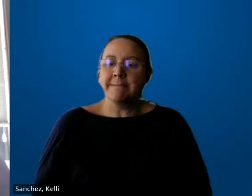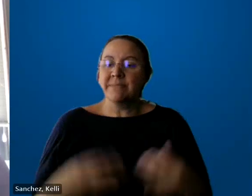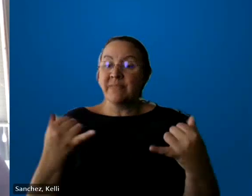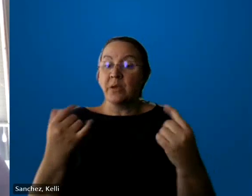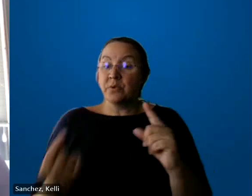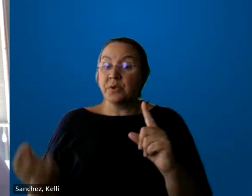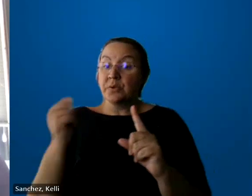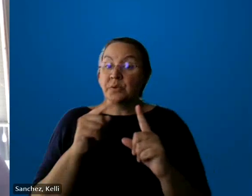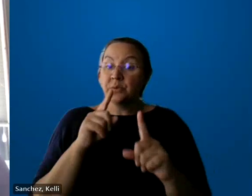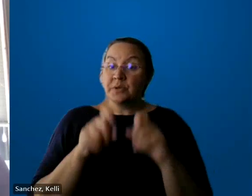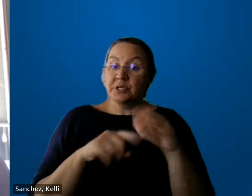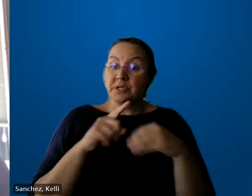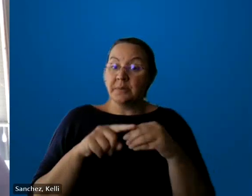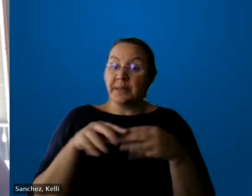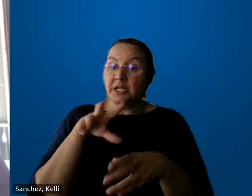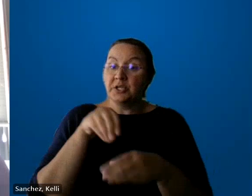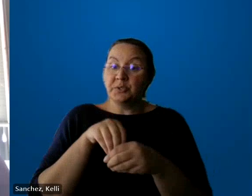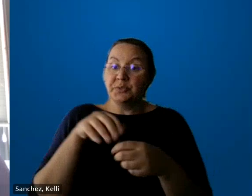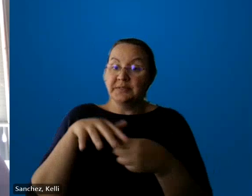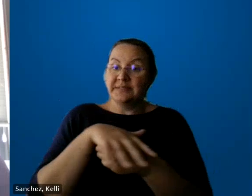questions about inclusive spaces.